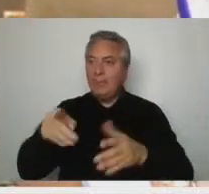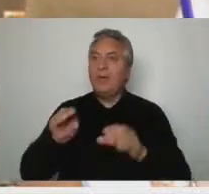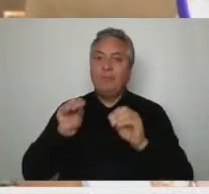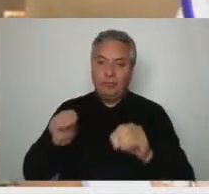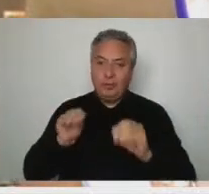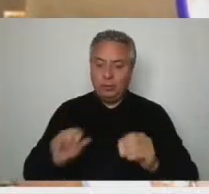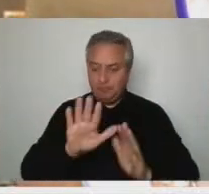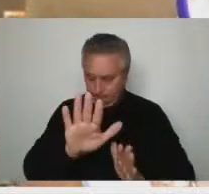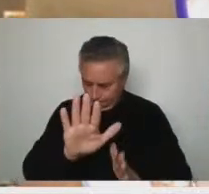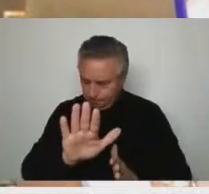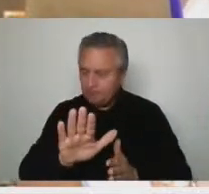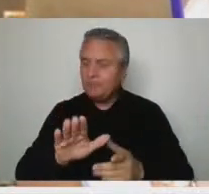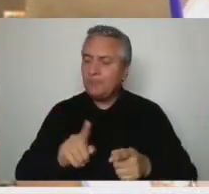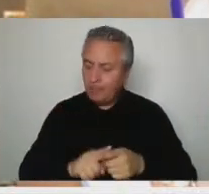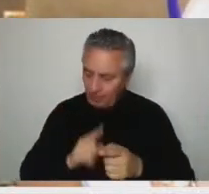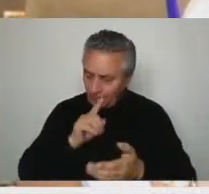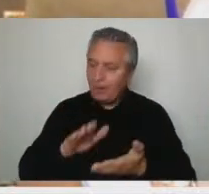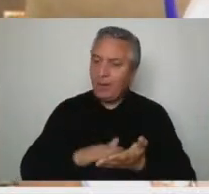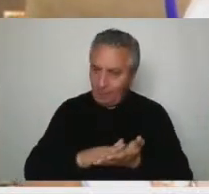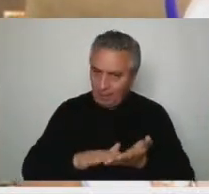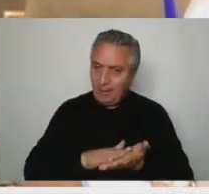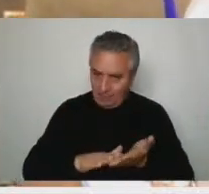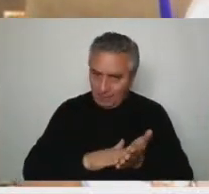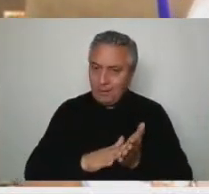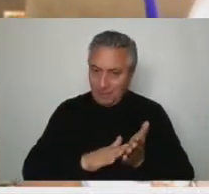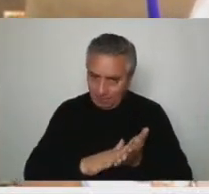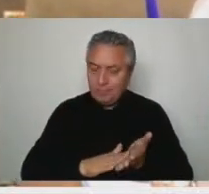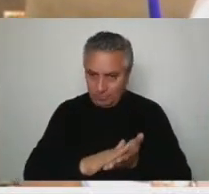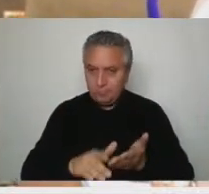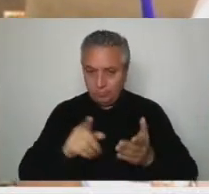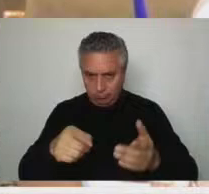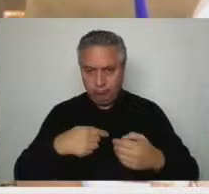again, is related to the teacher's reality.